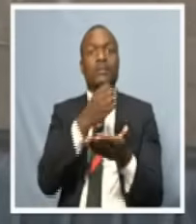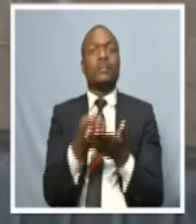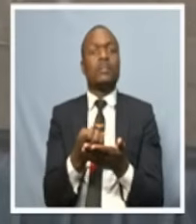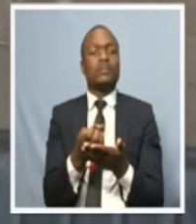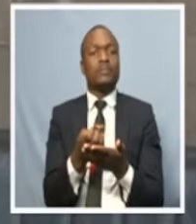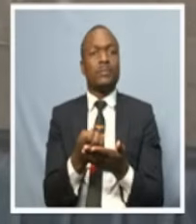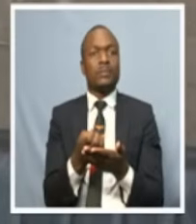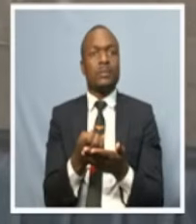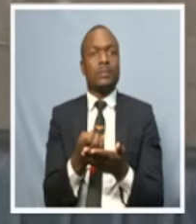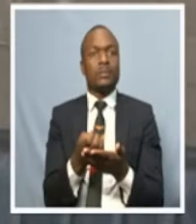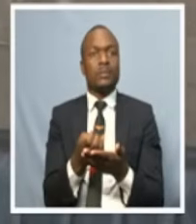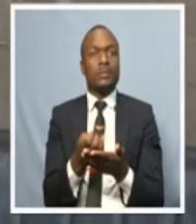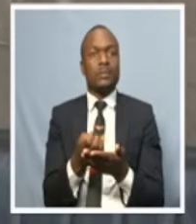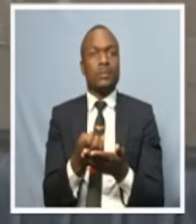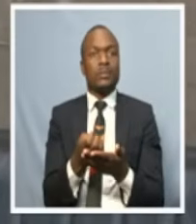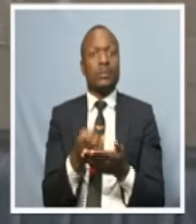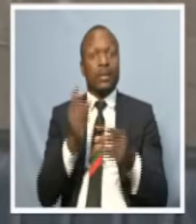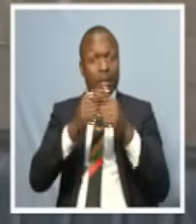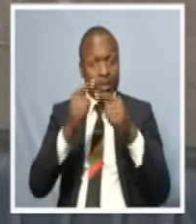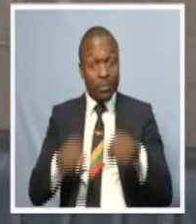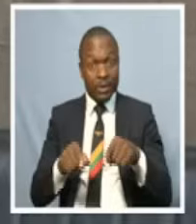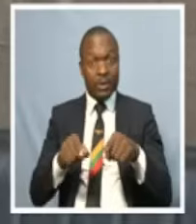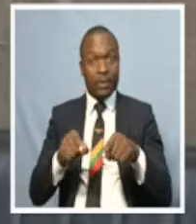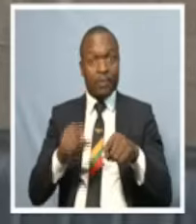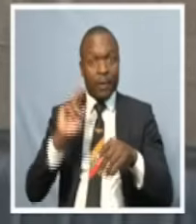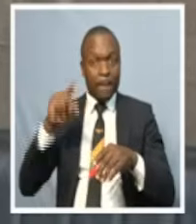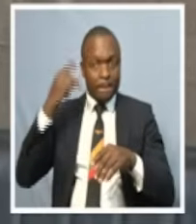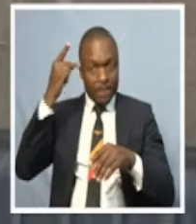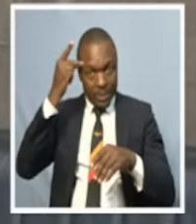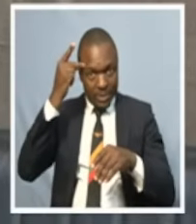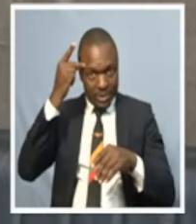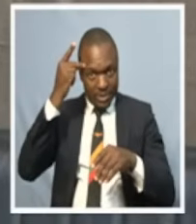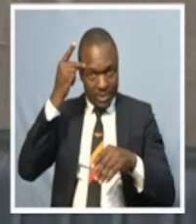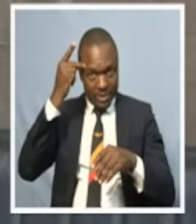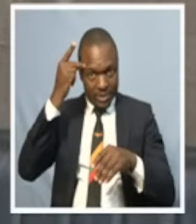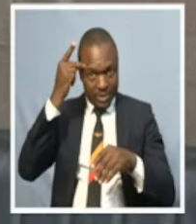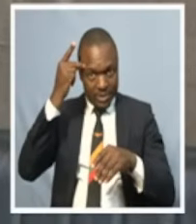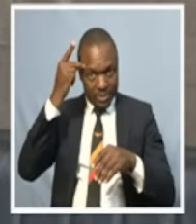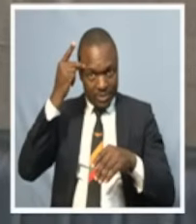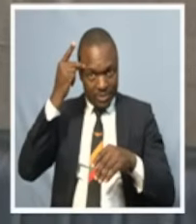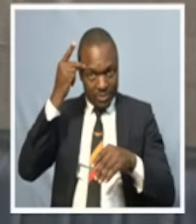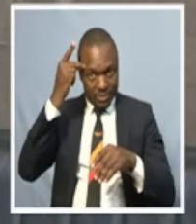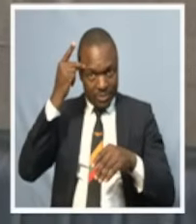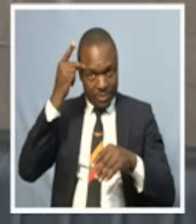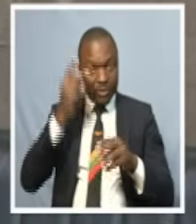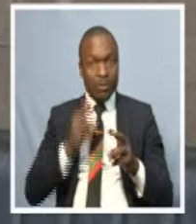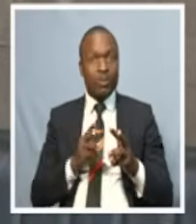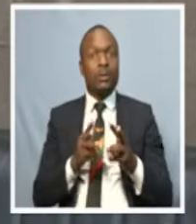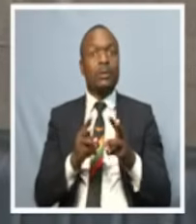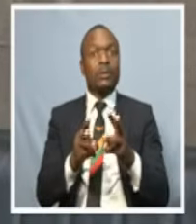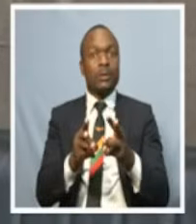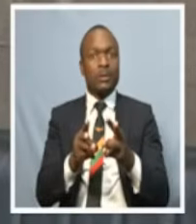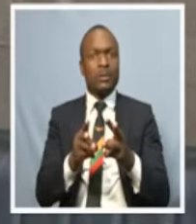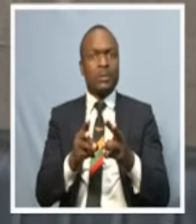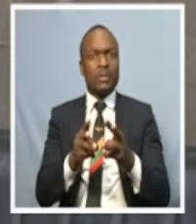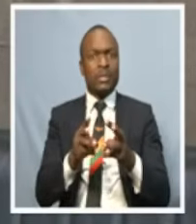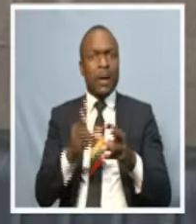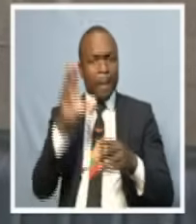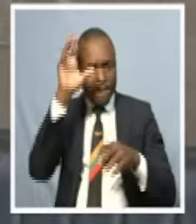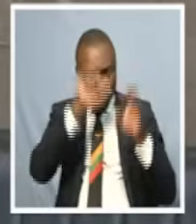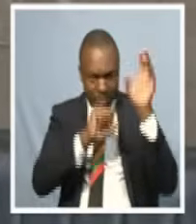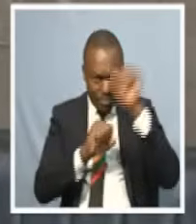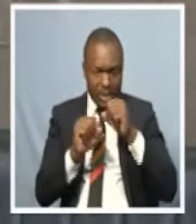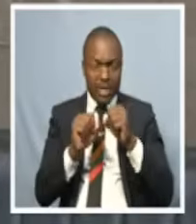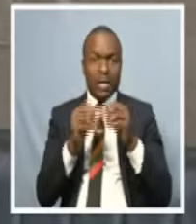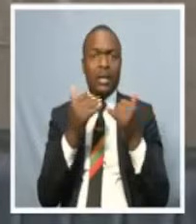floor, were done on partisan lines, when it's actually so suspicious now that